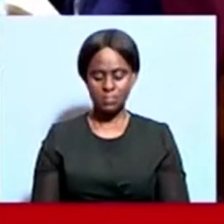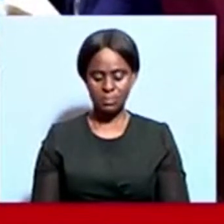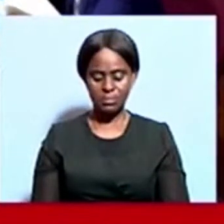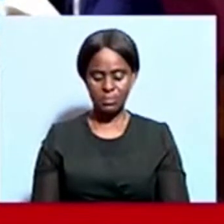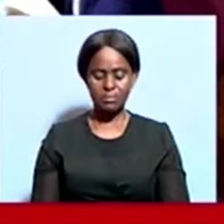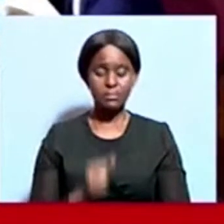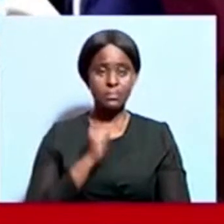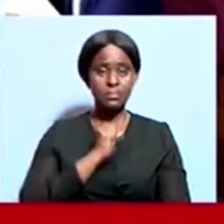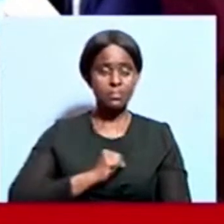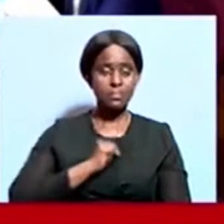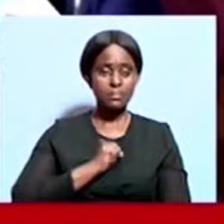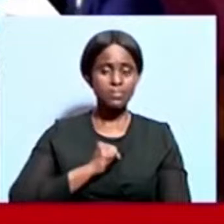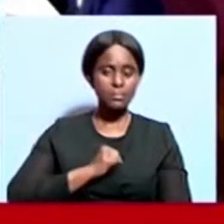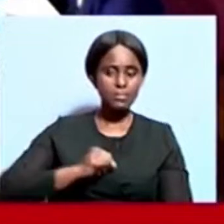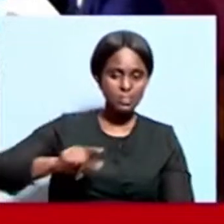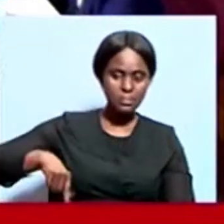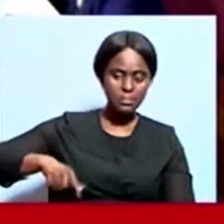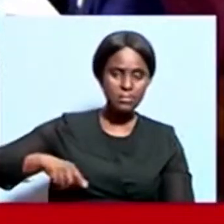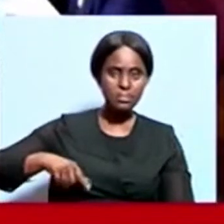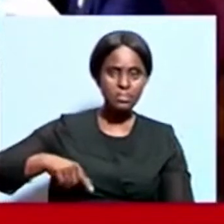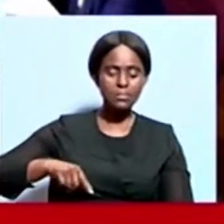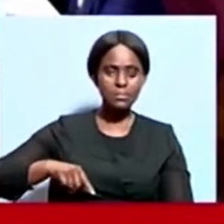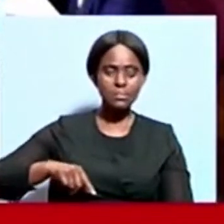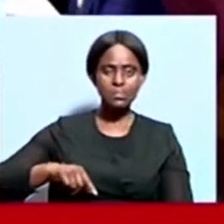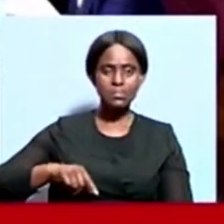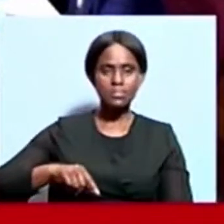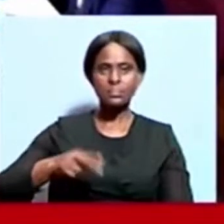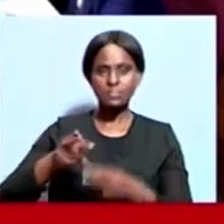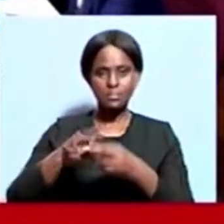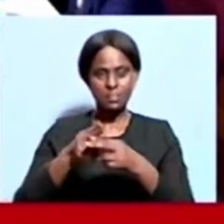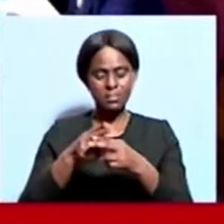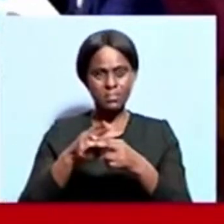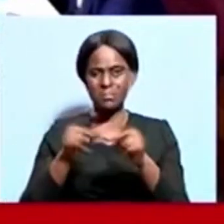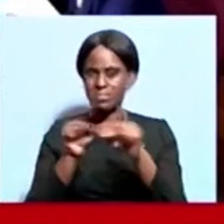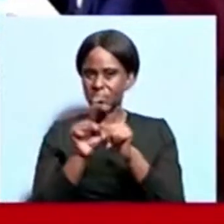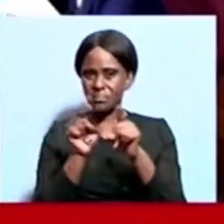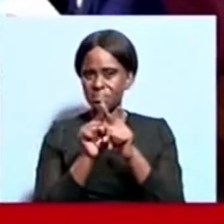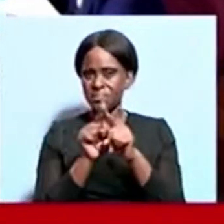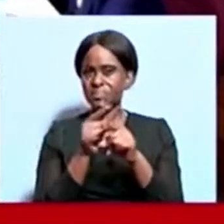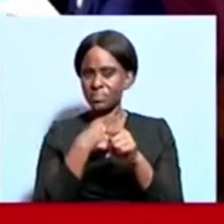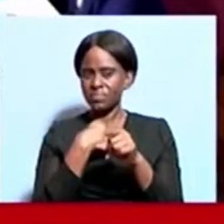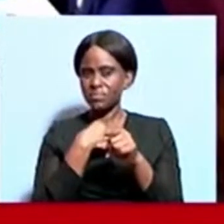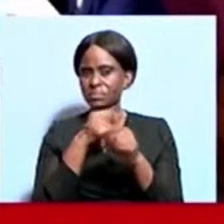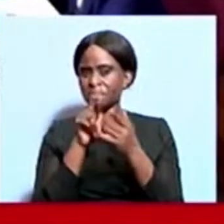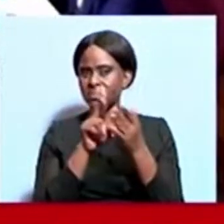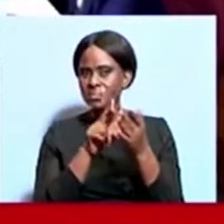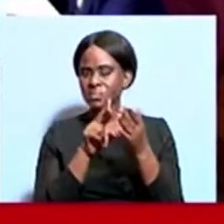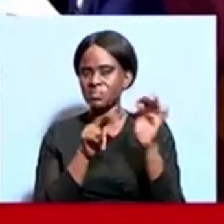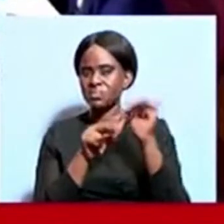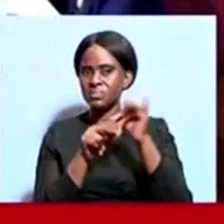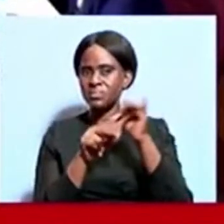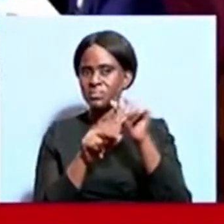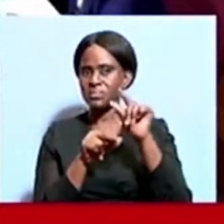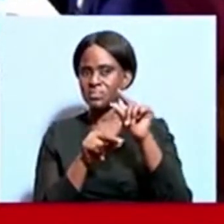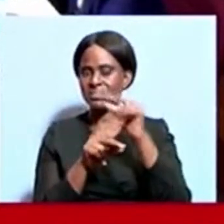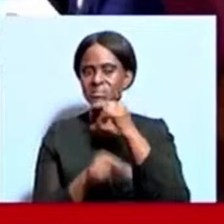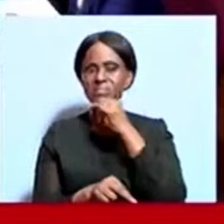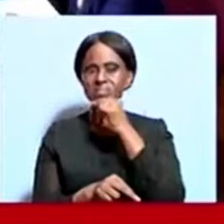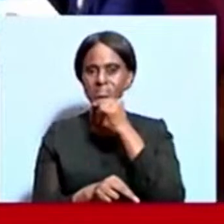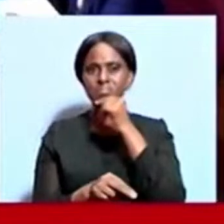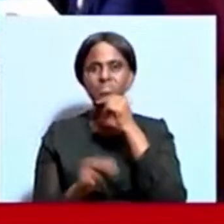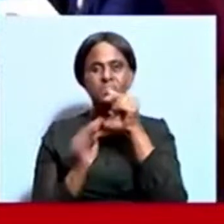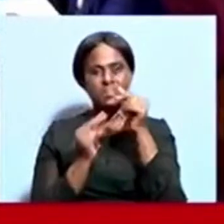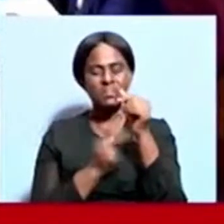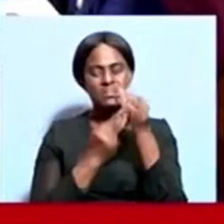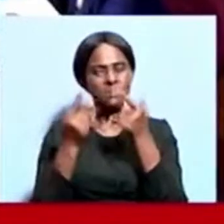Sorry, I came late. Is it the same that I've ruled Just on? a short one. Is it the same I've ruled on? Yes. Yeah, but that one we're waiting